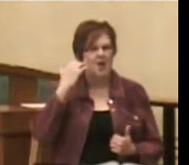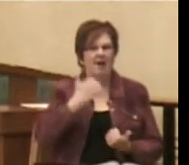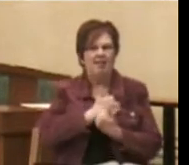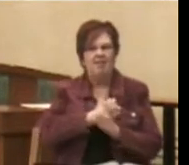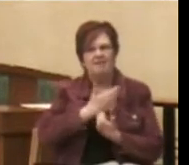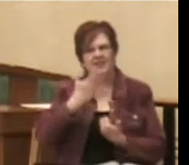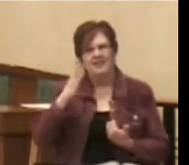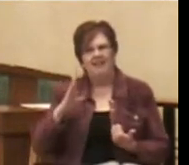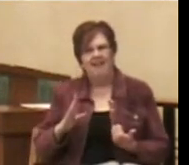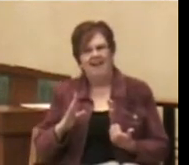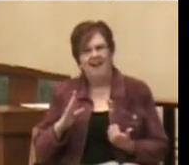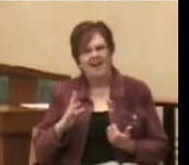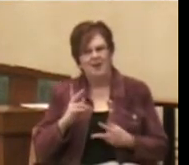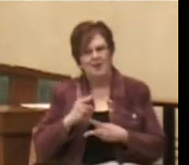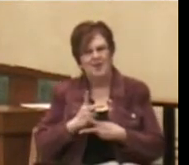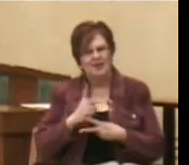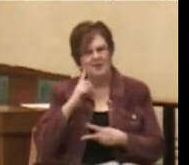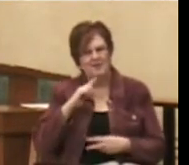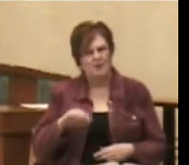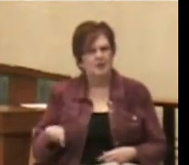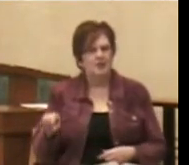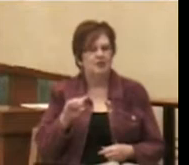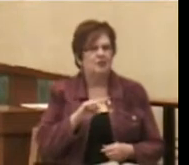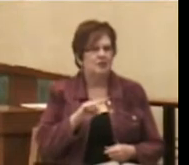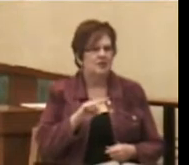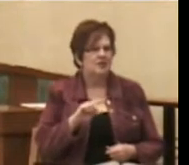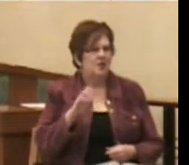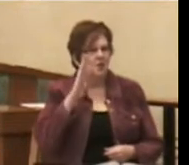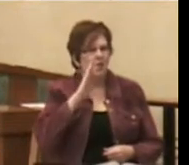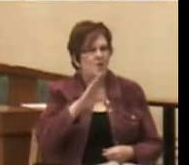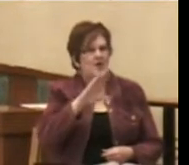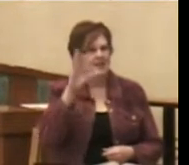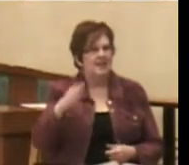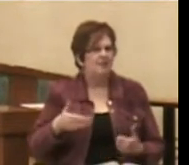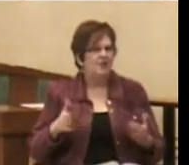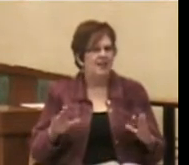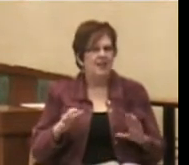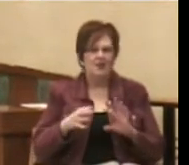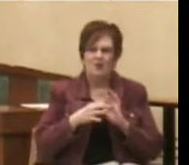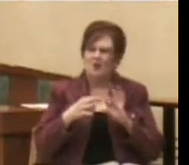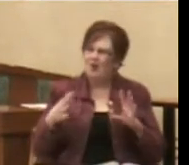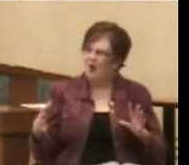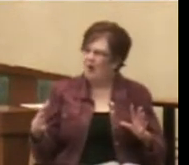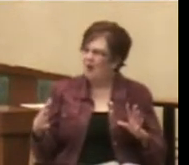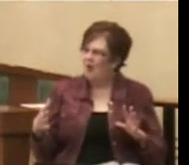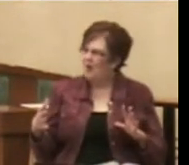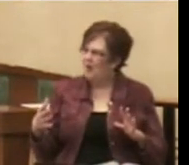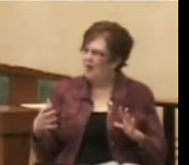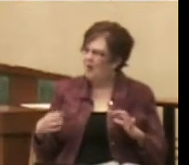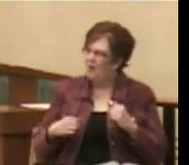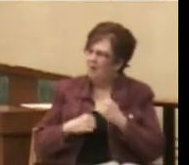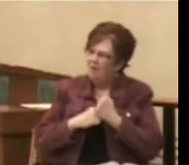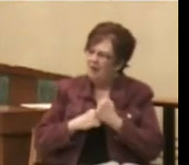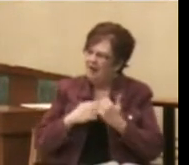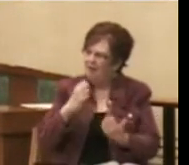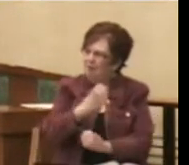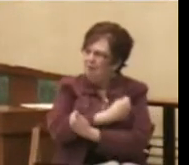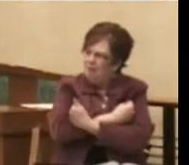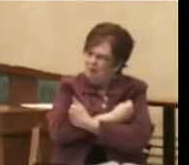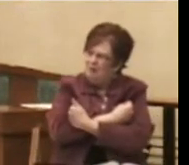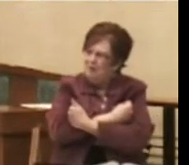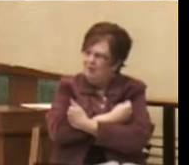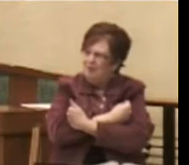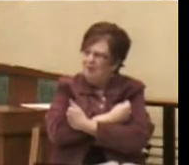loving God who cares for you, who will never let you go, who bears you in his mighty